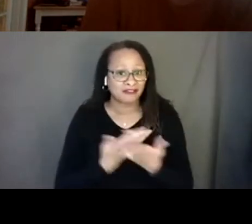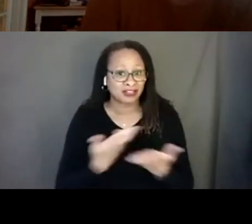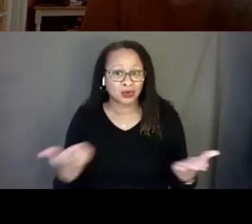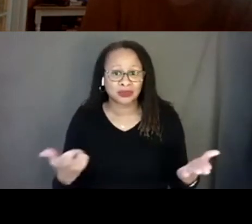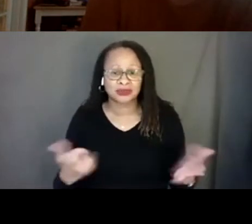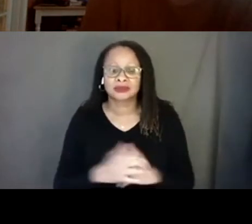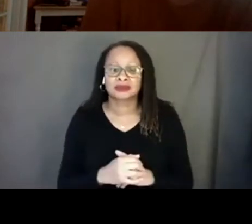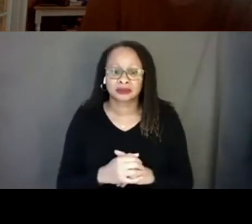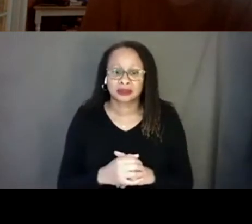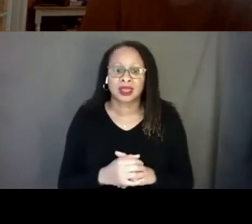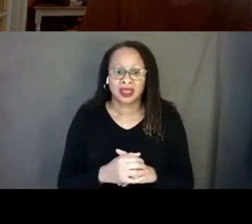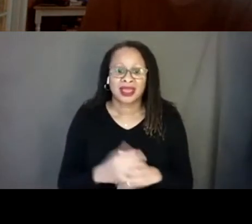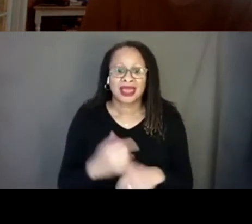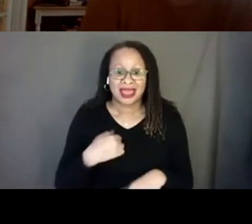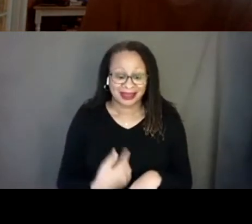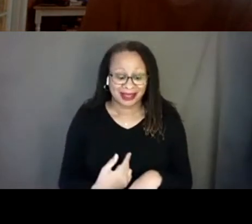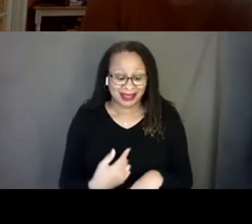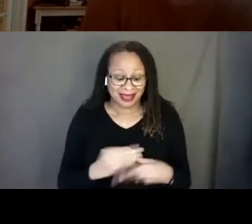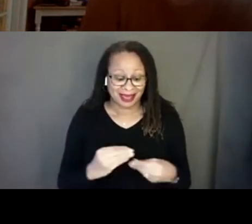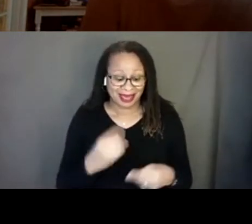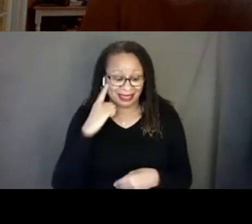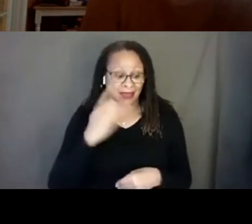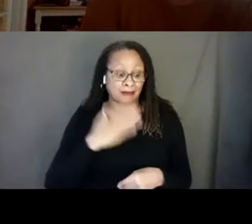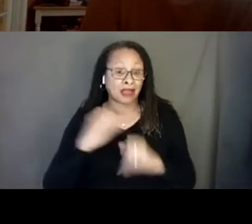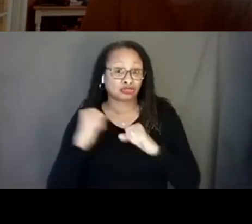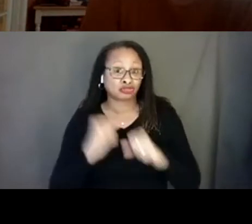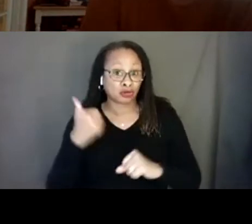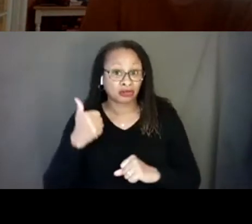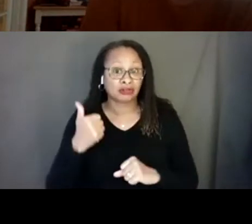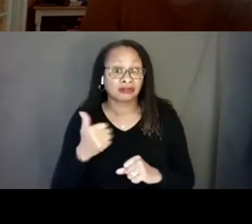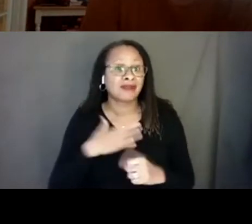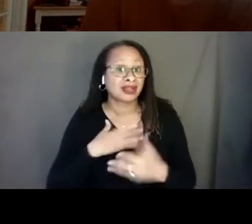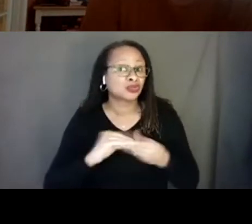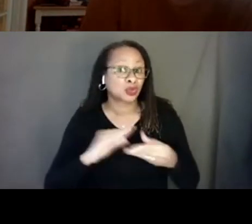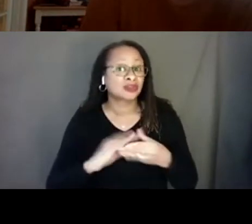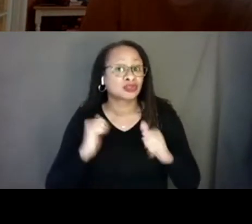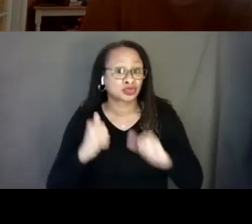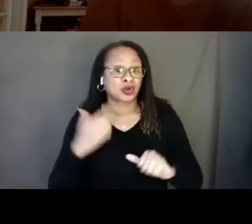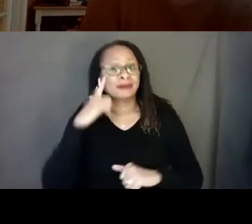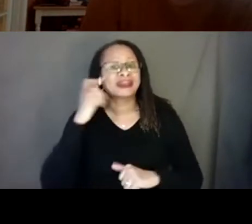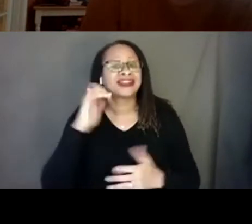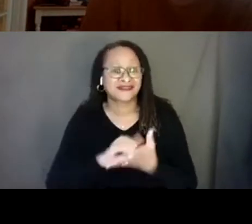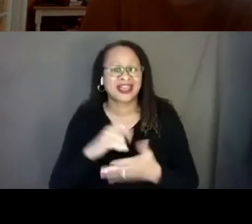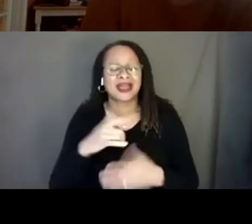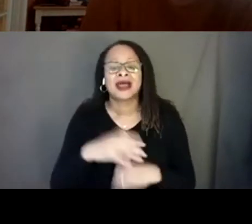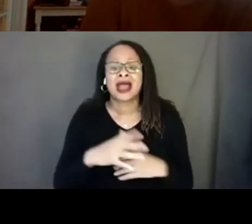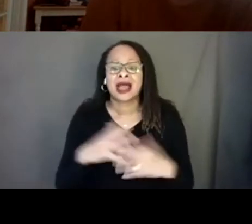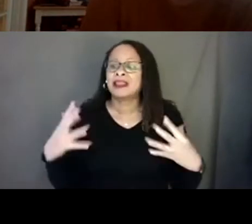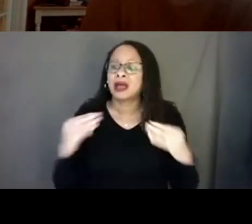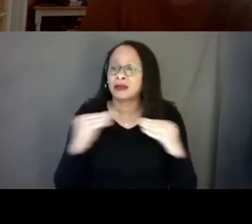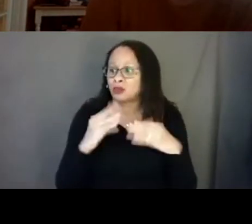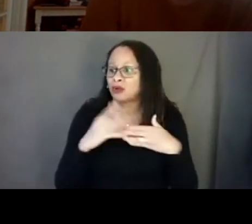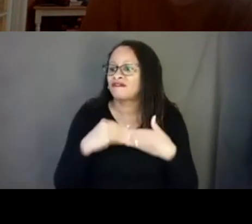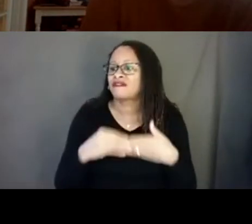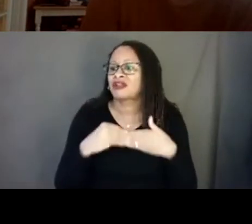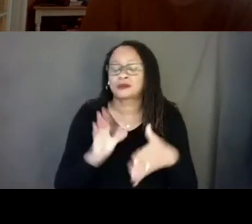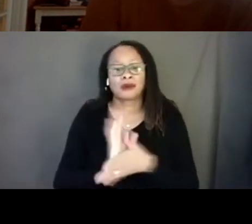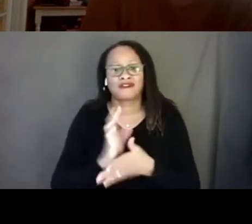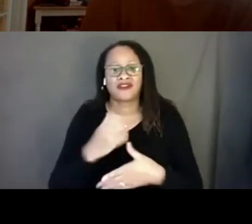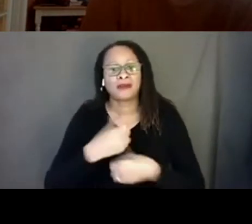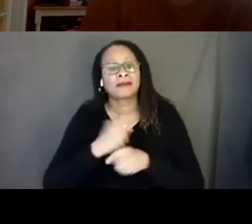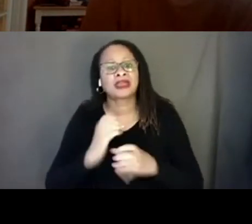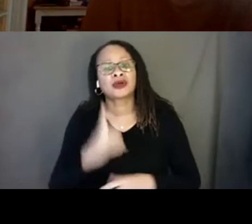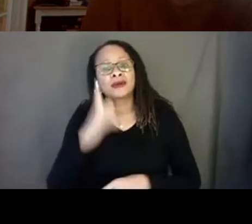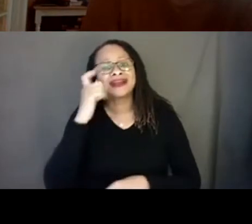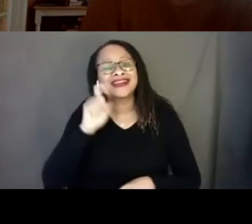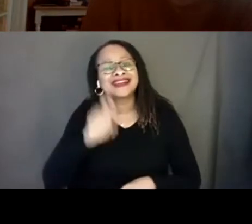And I think my stories are stronger because of it. And I think I'm a much more flexible filmmaker because I had to